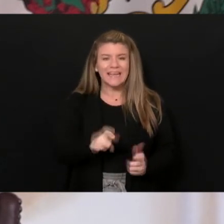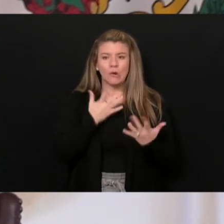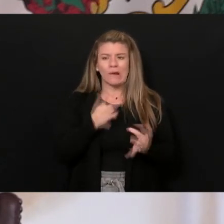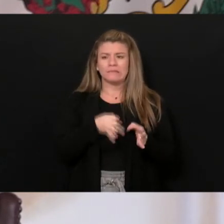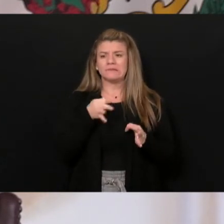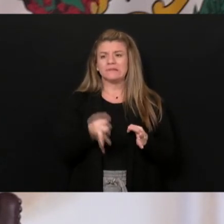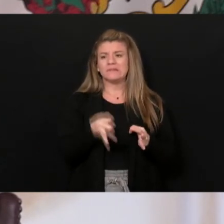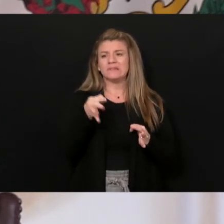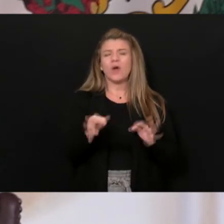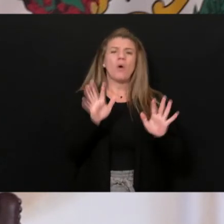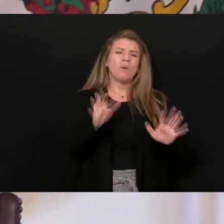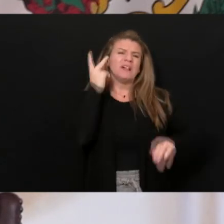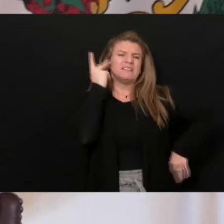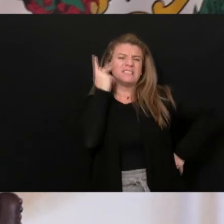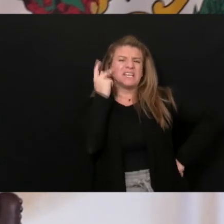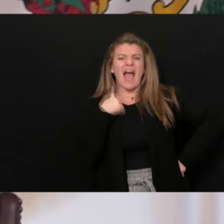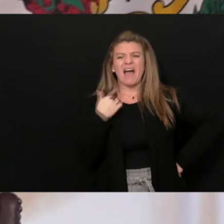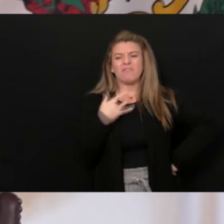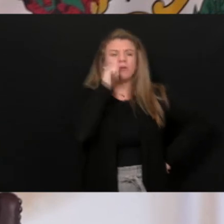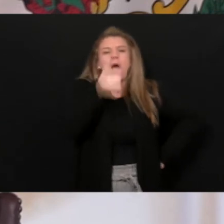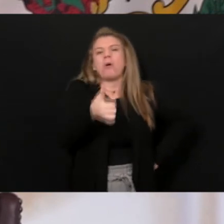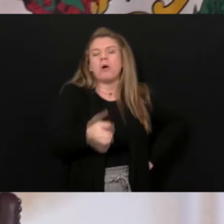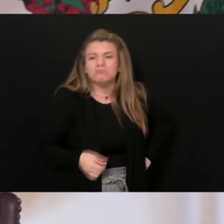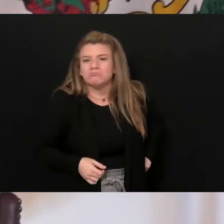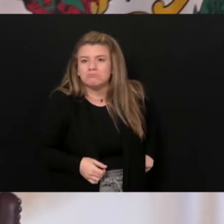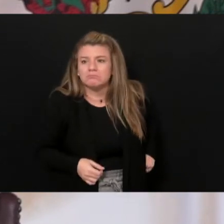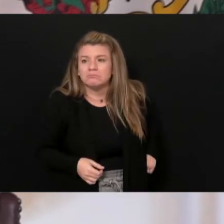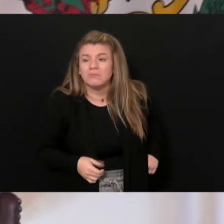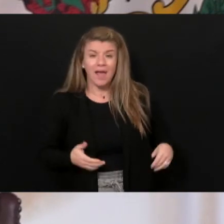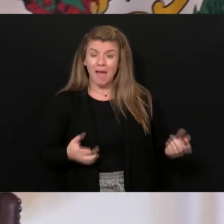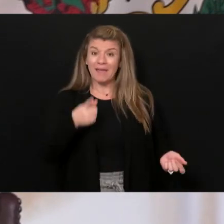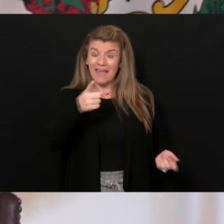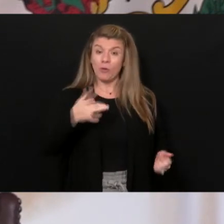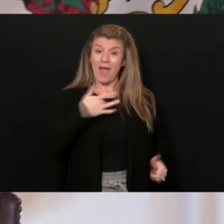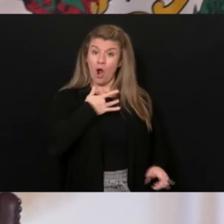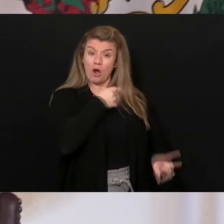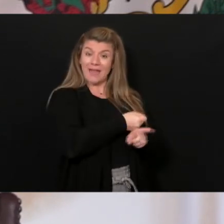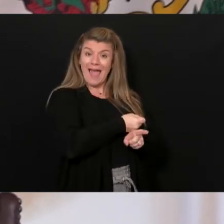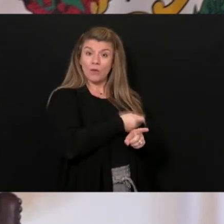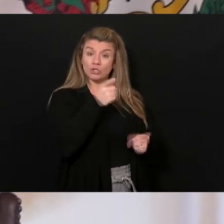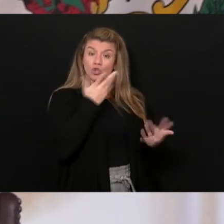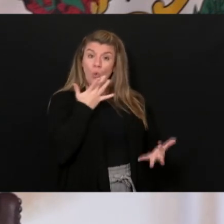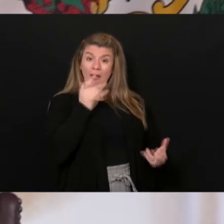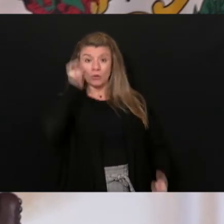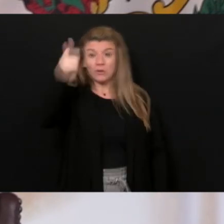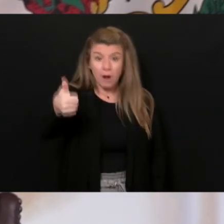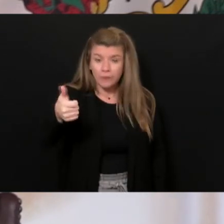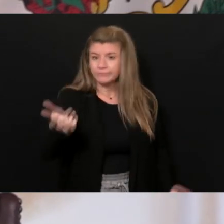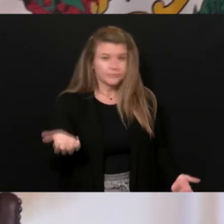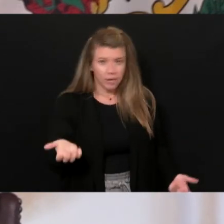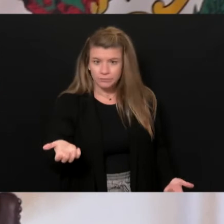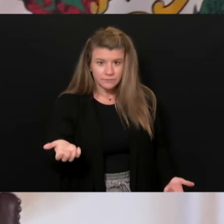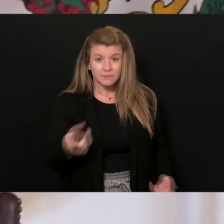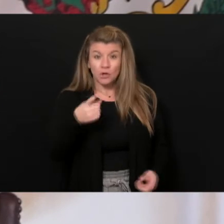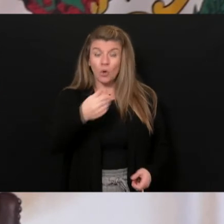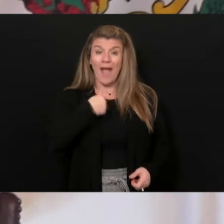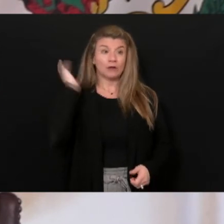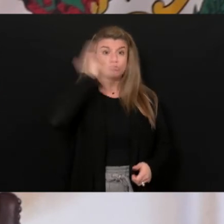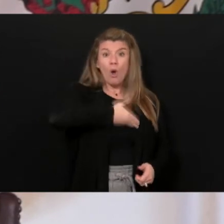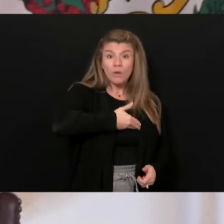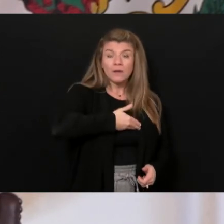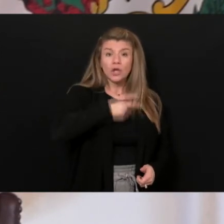and say, well, let's see how I feel tomorrow. You wouldn't do it if you were having a heart attack. You wouldn't do it if you were having a stroke,